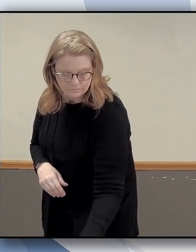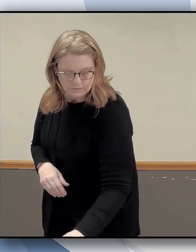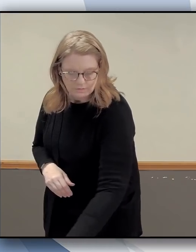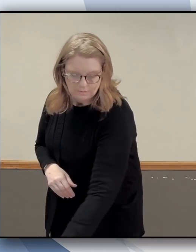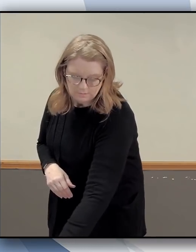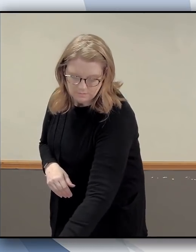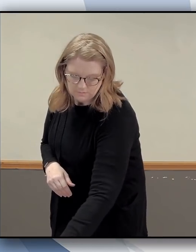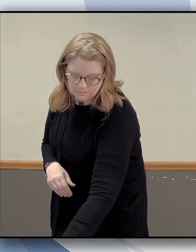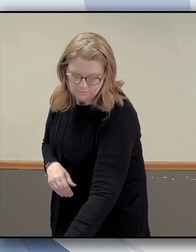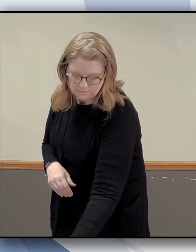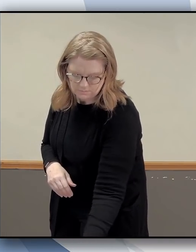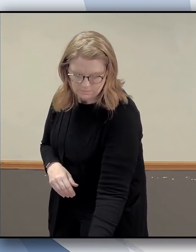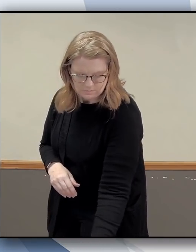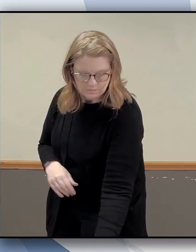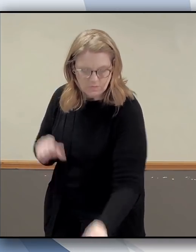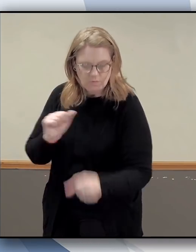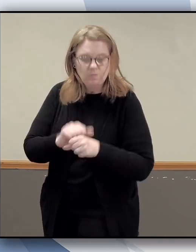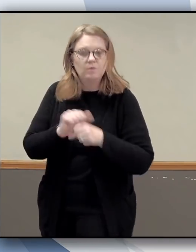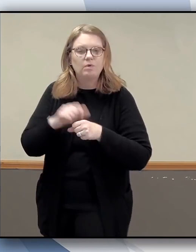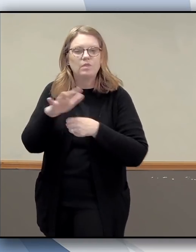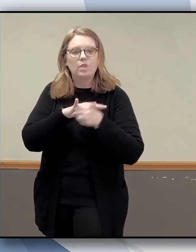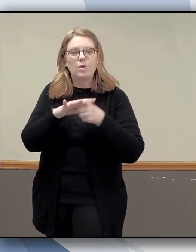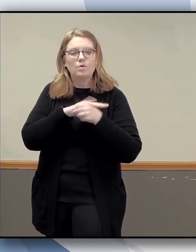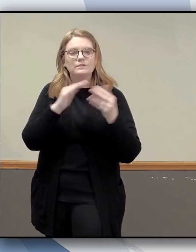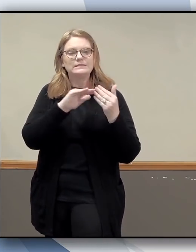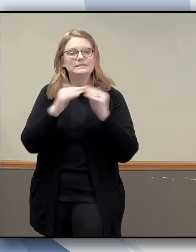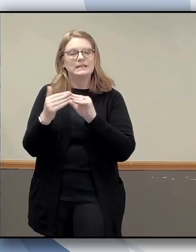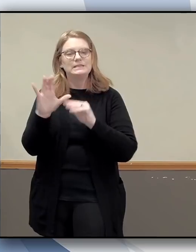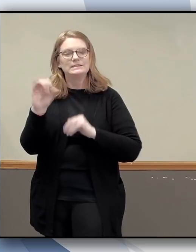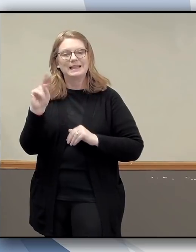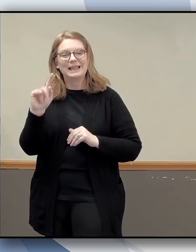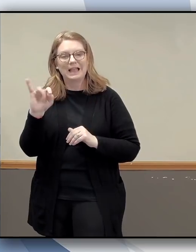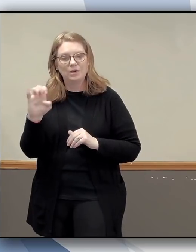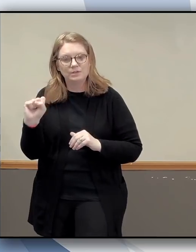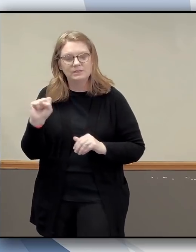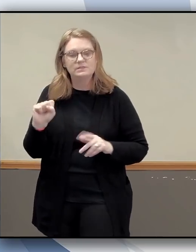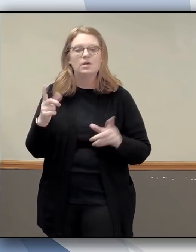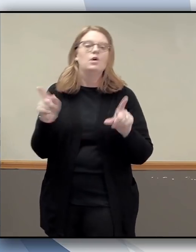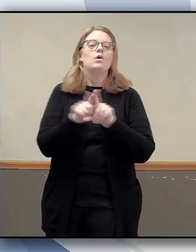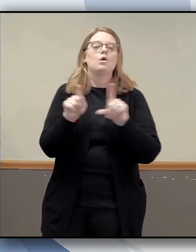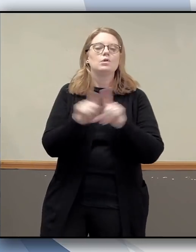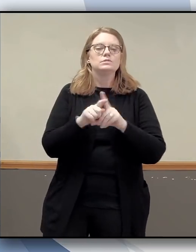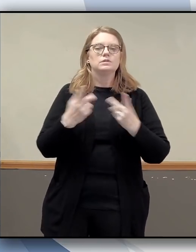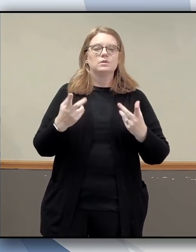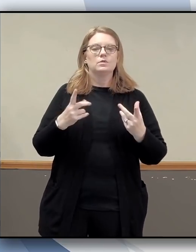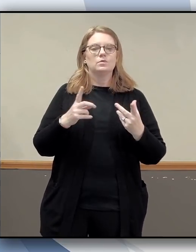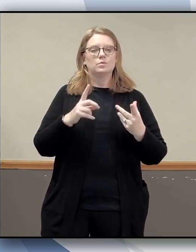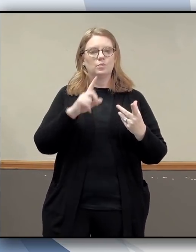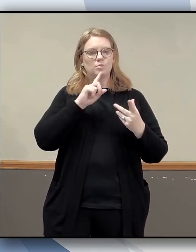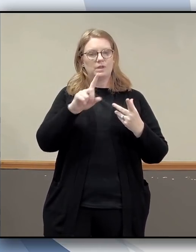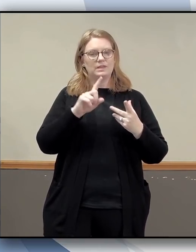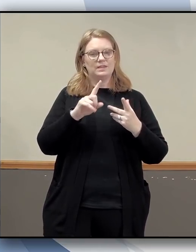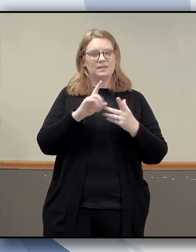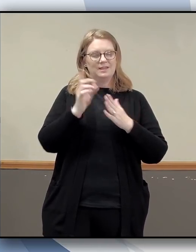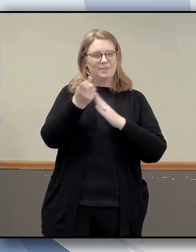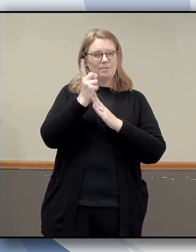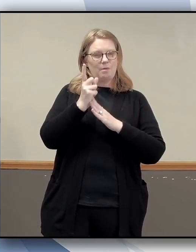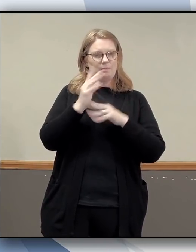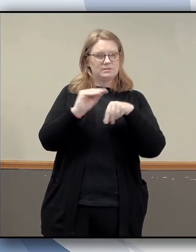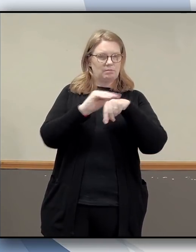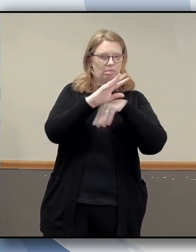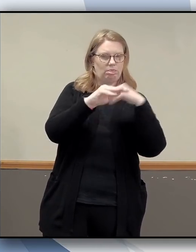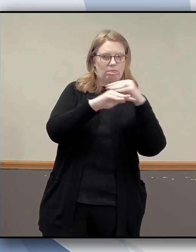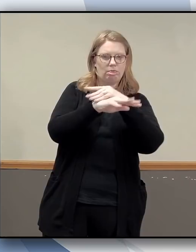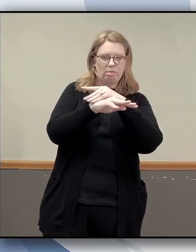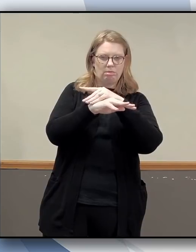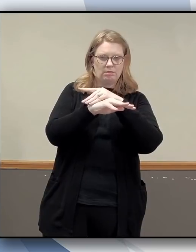local cities to help bend the trend. We're also looking at they had the most impact on transmissible moments,